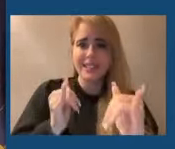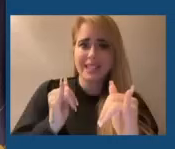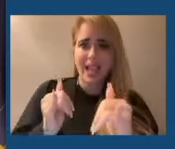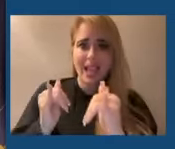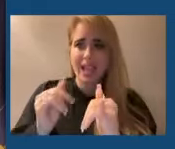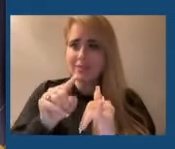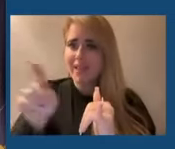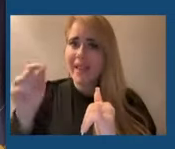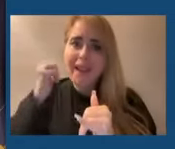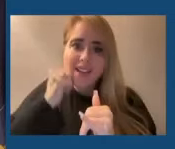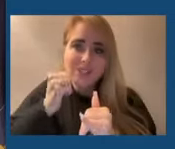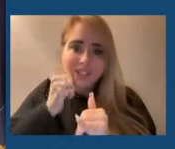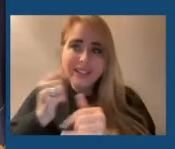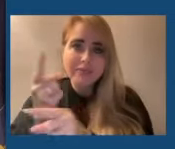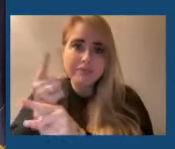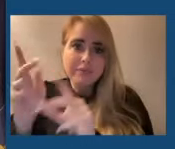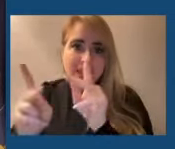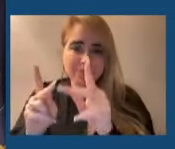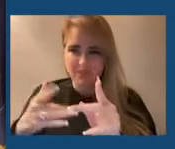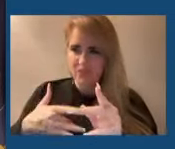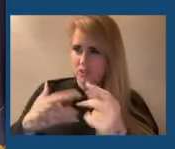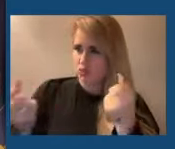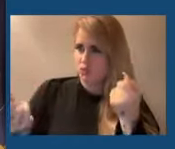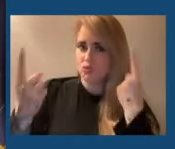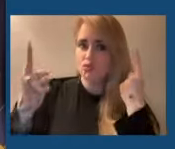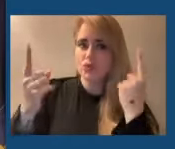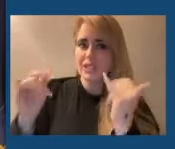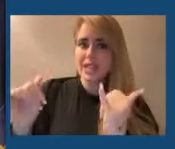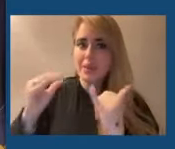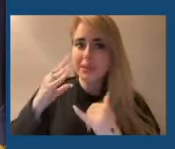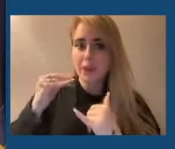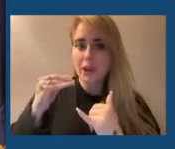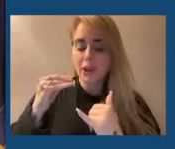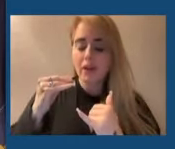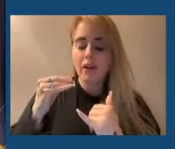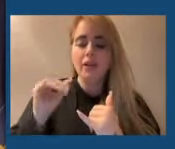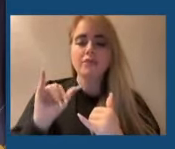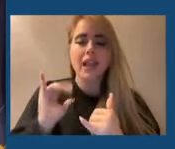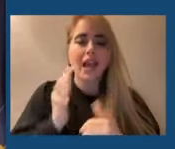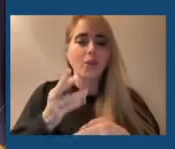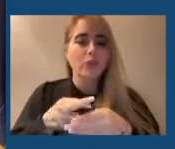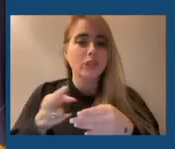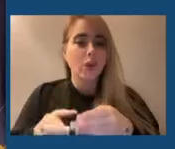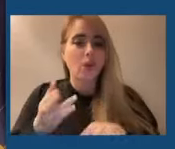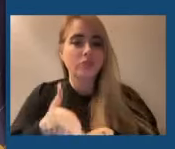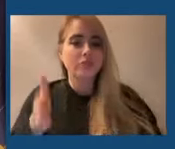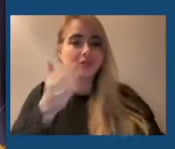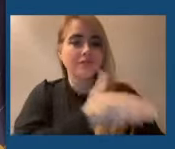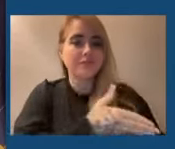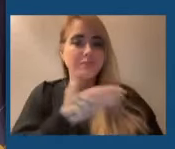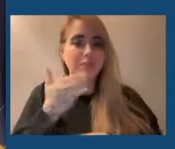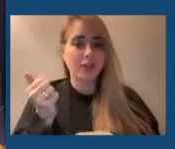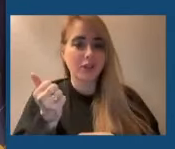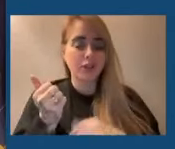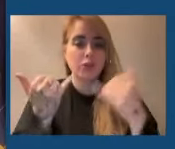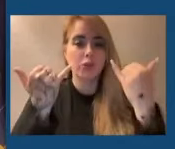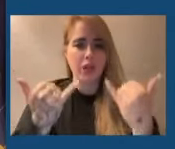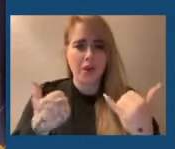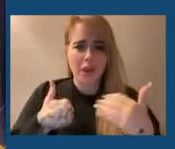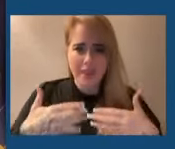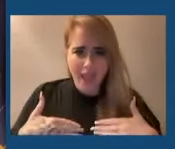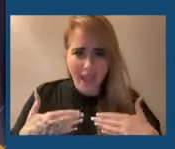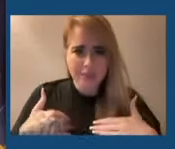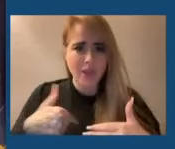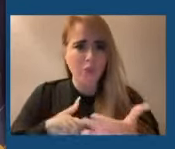the results are better. So I'm happy that we can talk about the amount of money that we continue